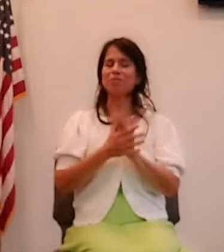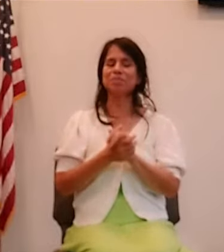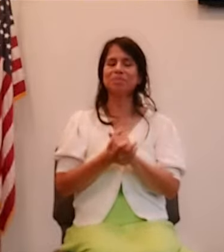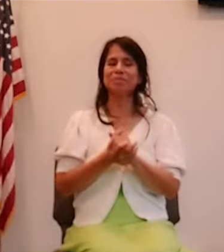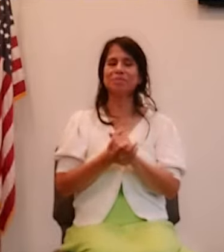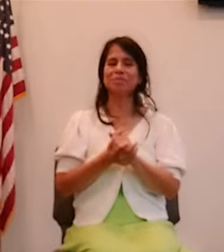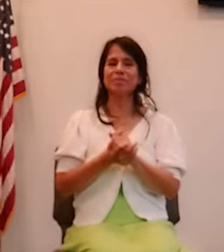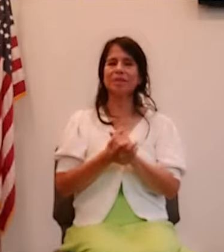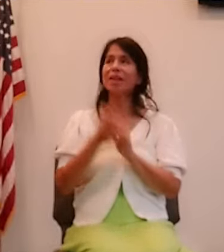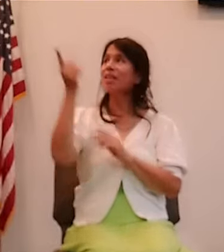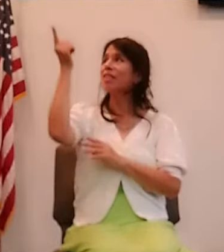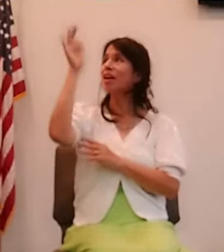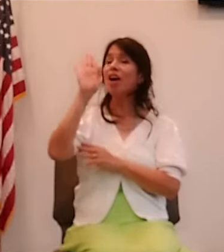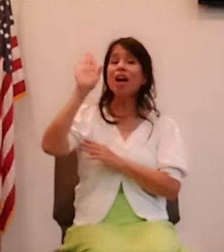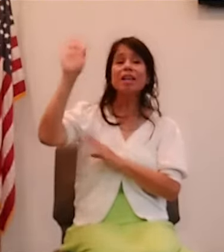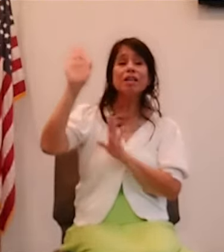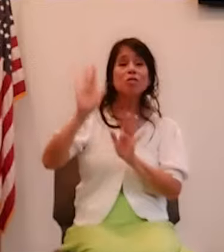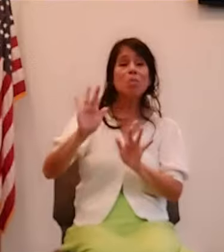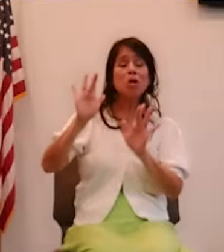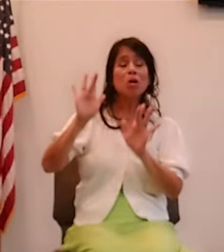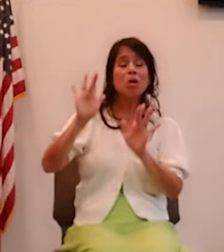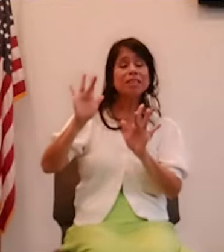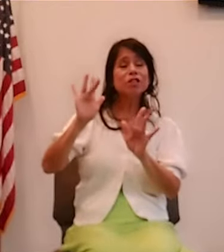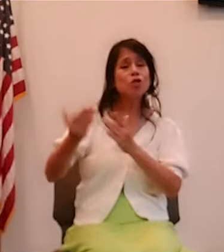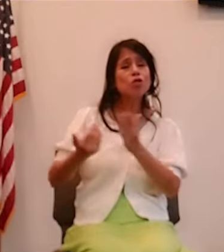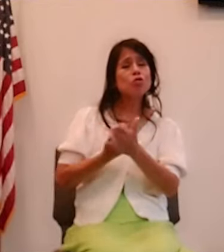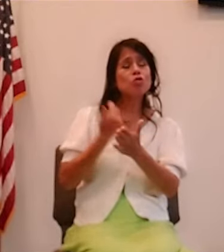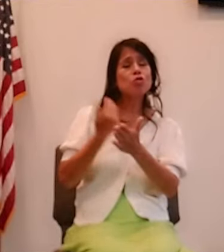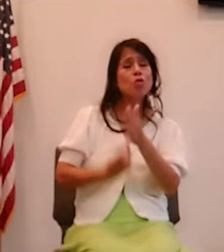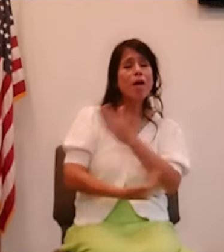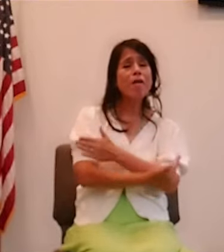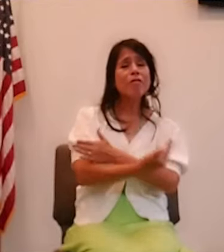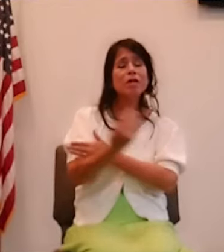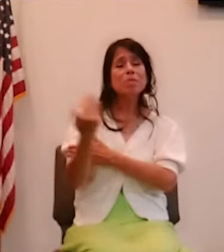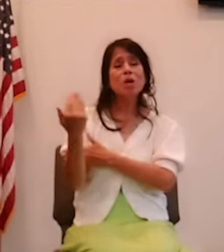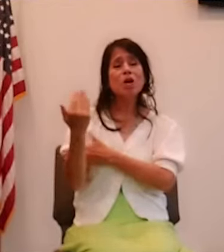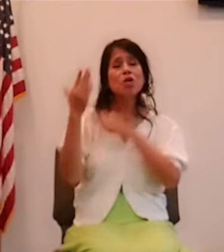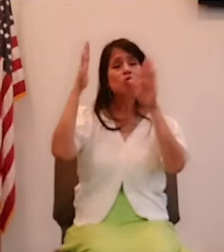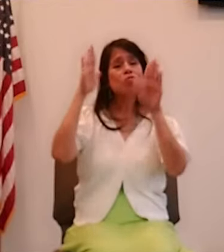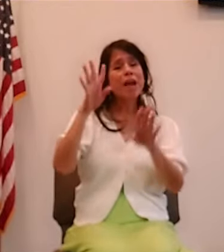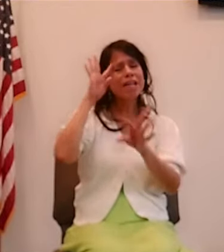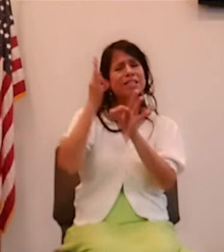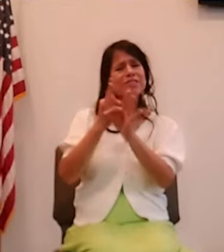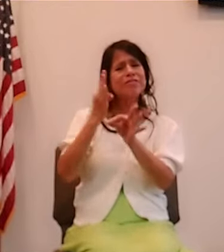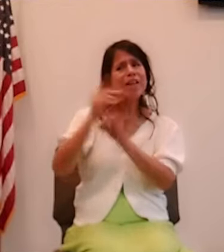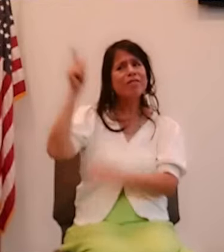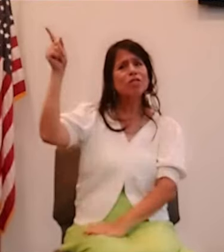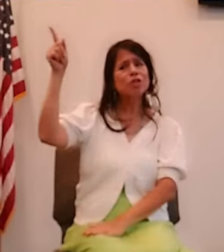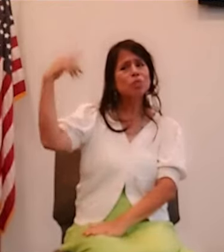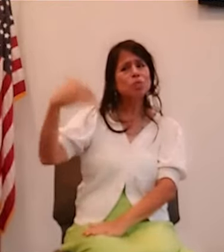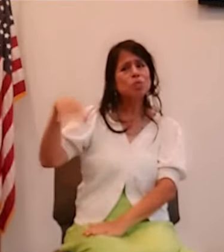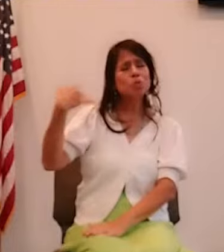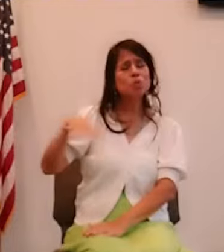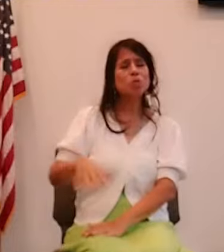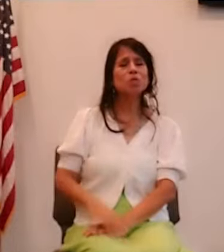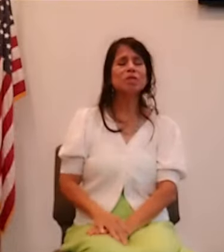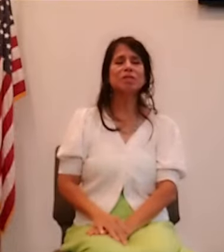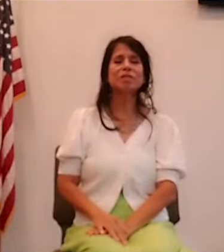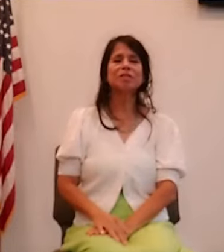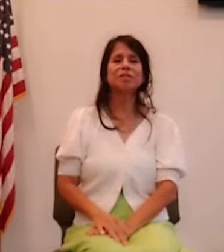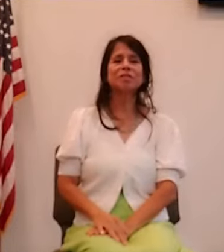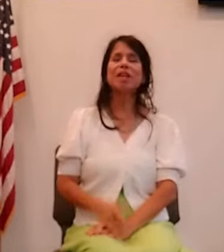that his mercies are new every morning, and his faith, and great is his faithfulness. And that's in this last song that